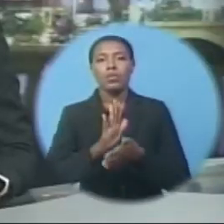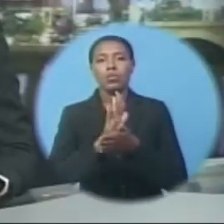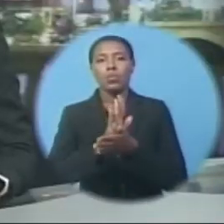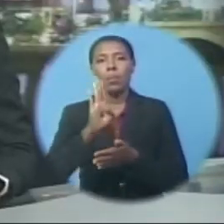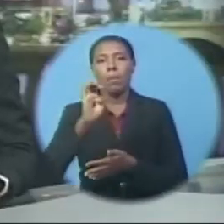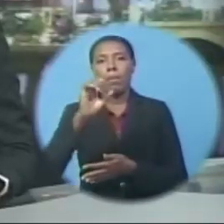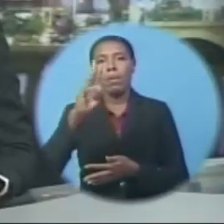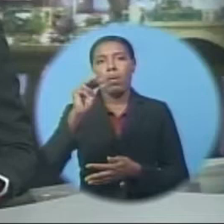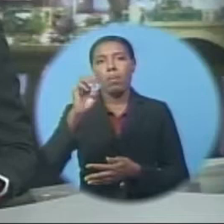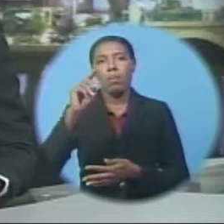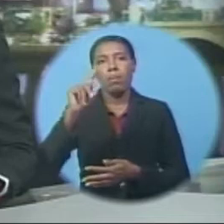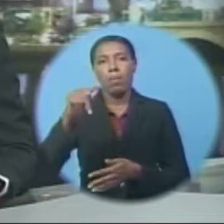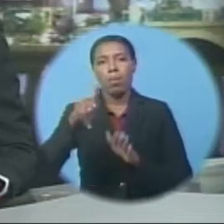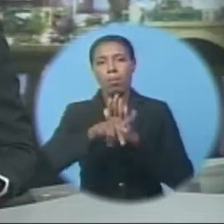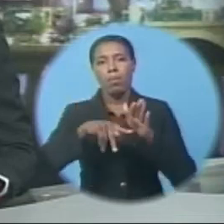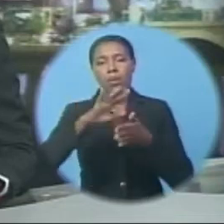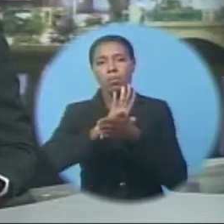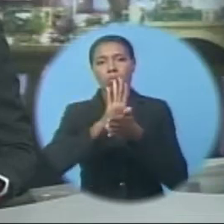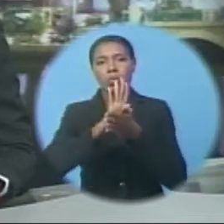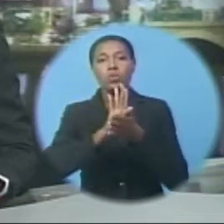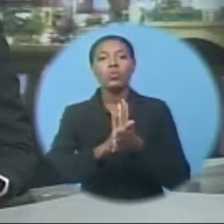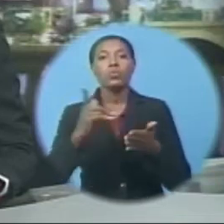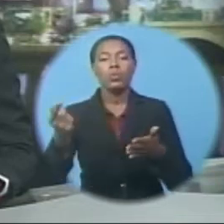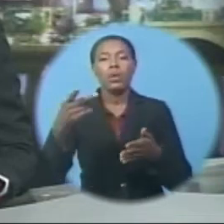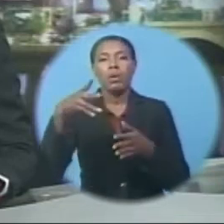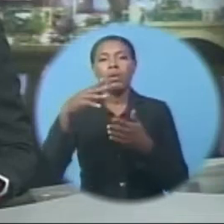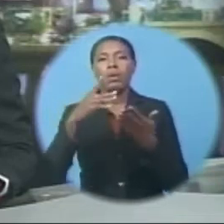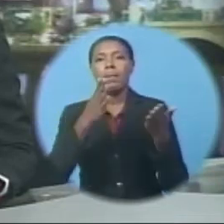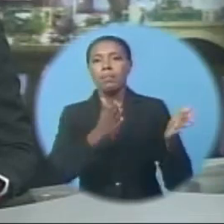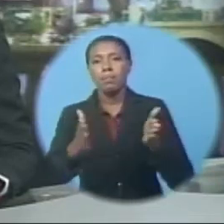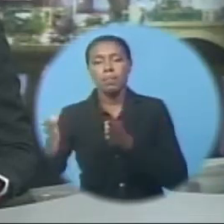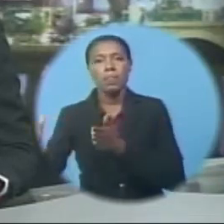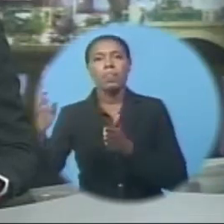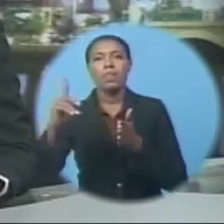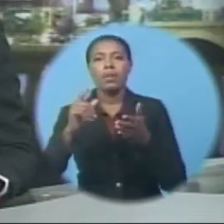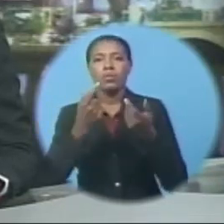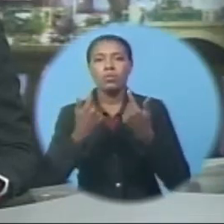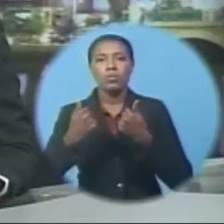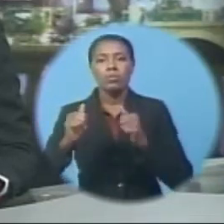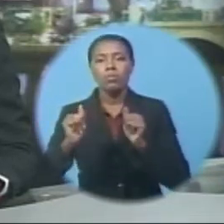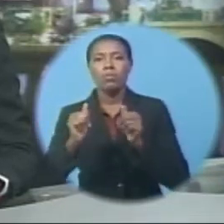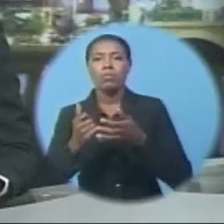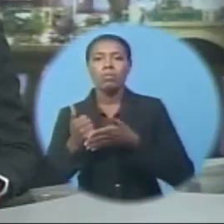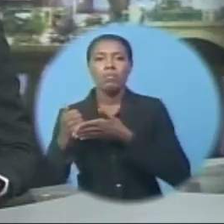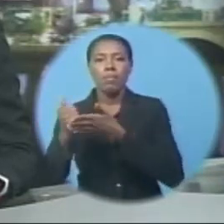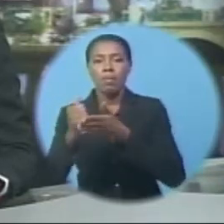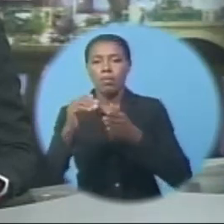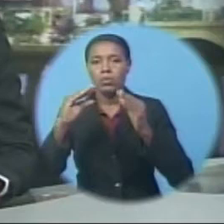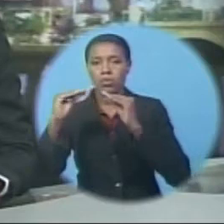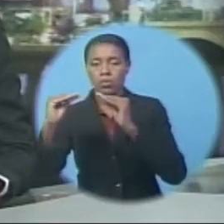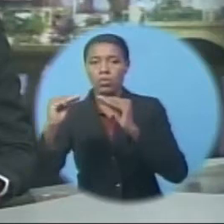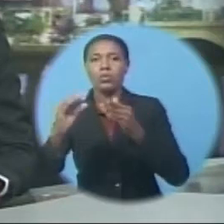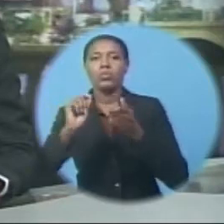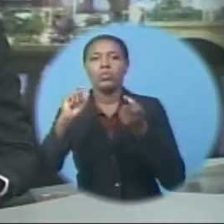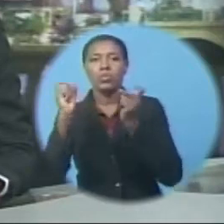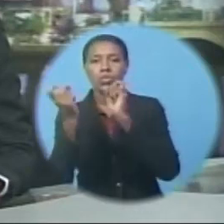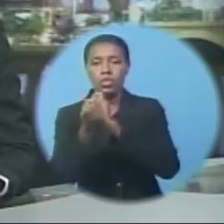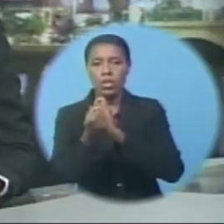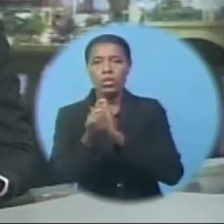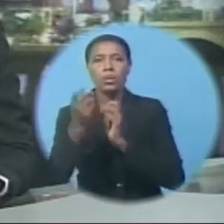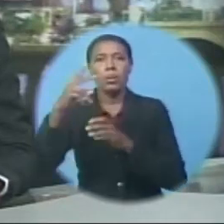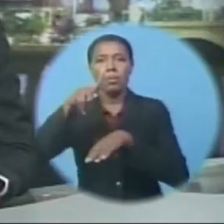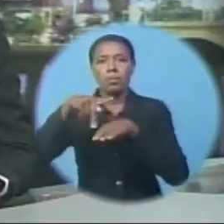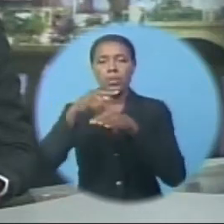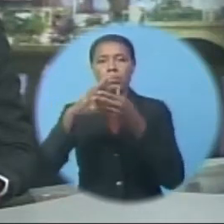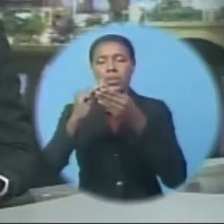Meanwhile, Belmont Primary is one of 8 schools where STEPS was piloted, and Principal Pamela Eiffel has seen positive results. She admits it was